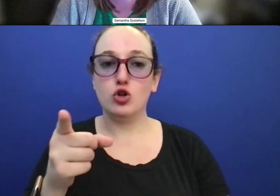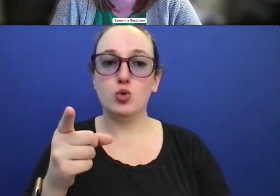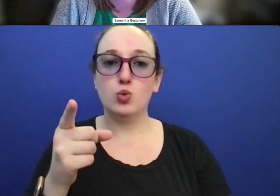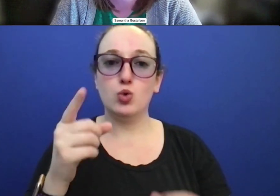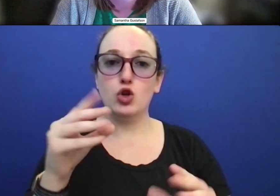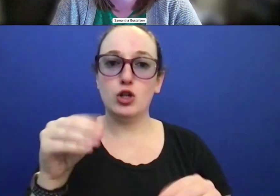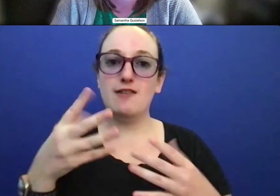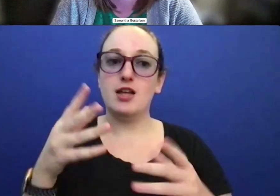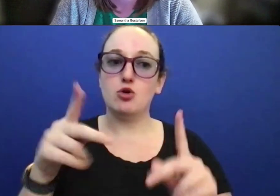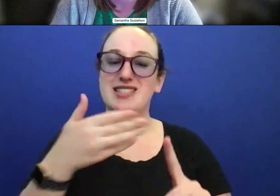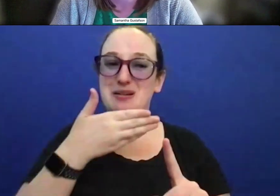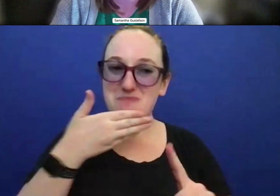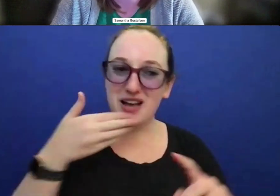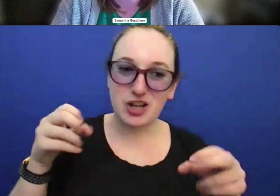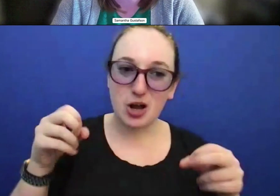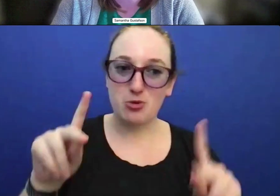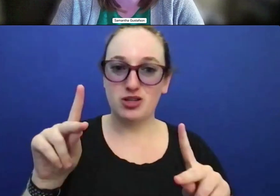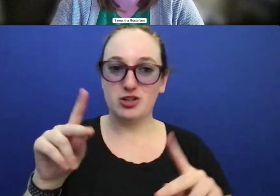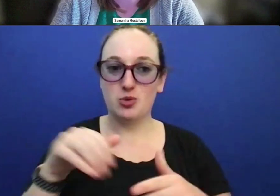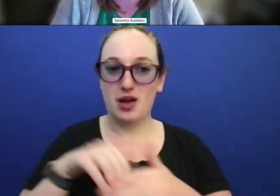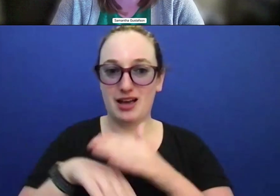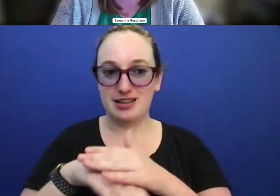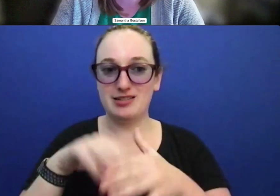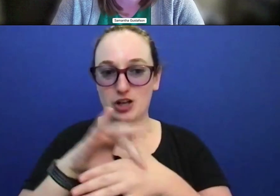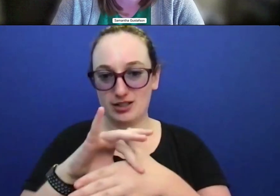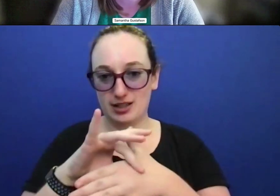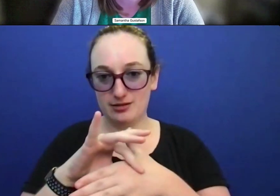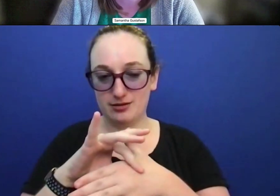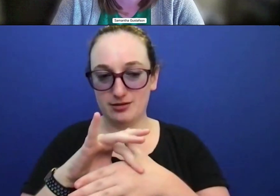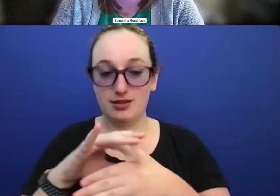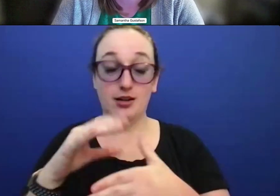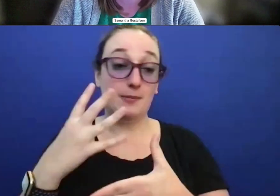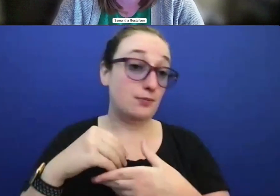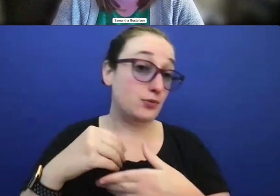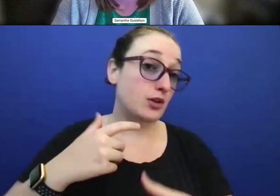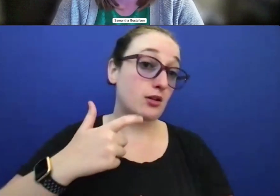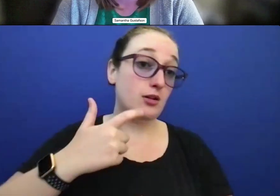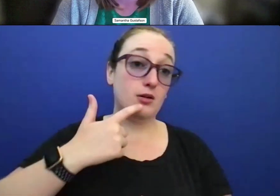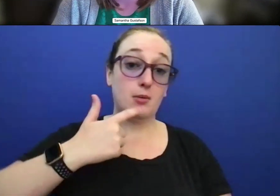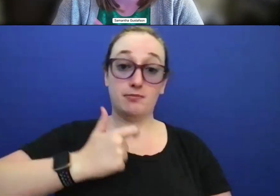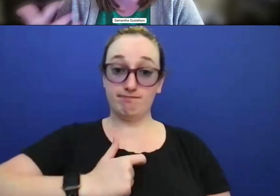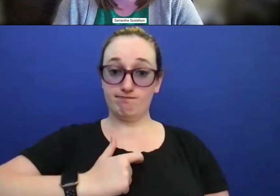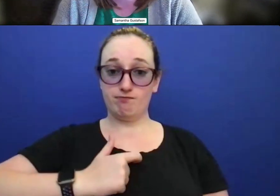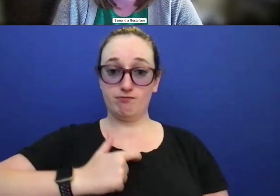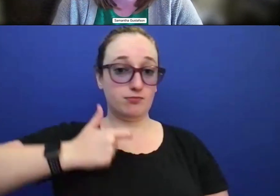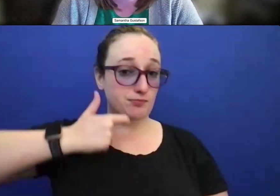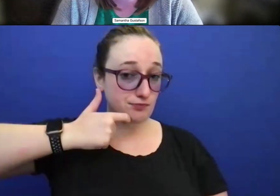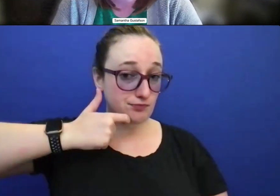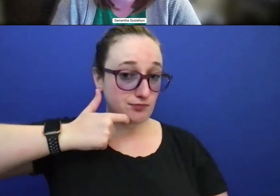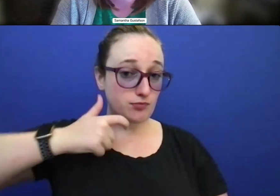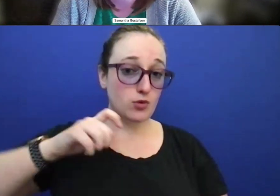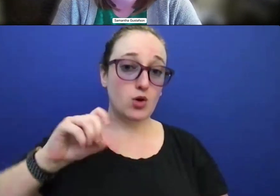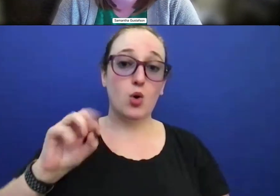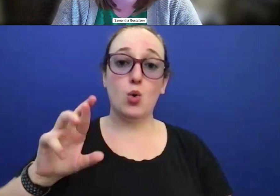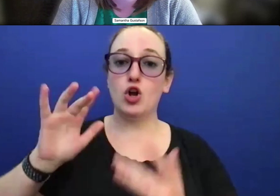access the content, and that might mean using remote microphone technology or contacting your local educational audiologist and